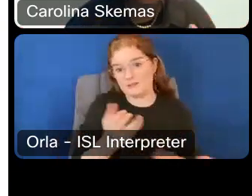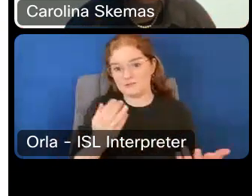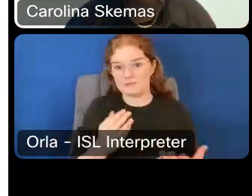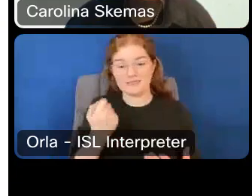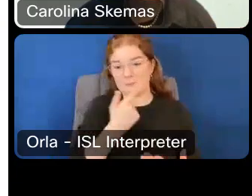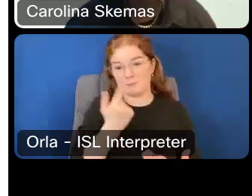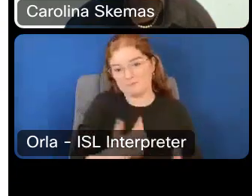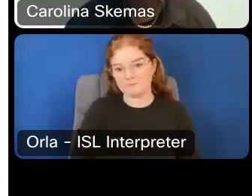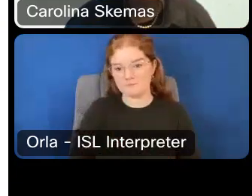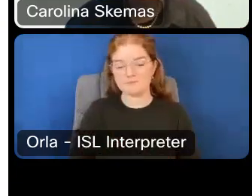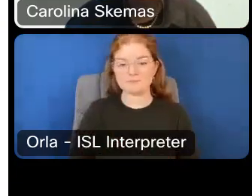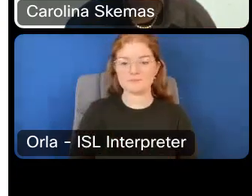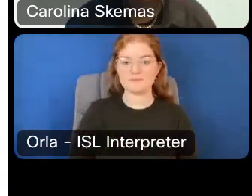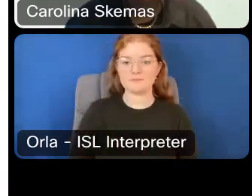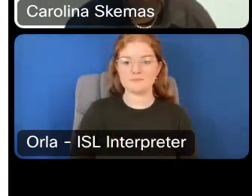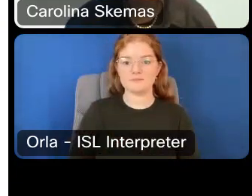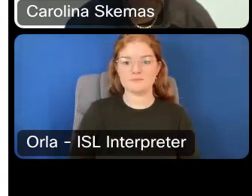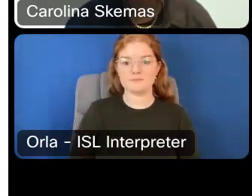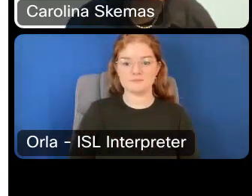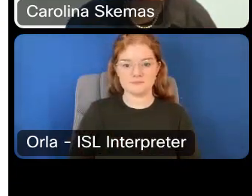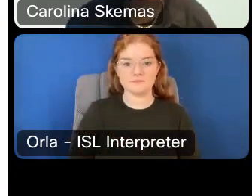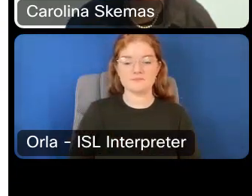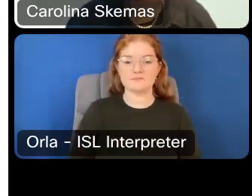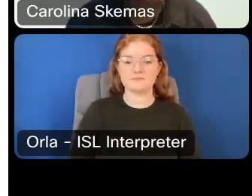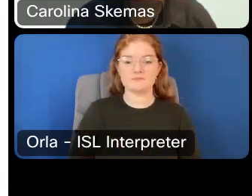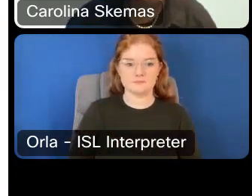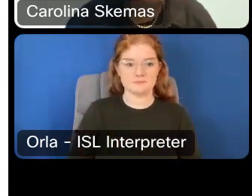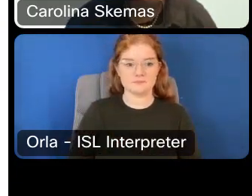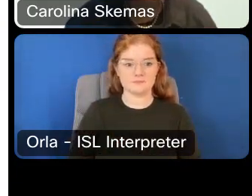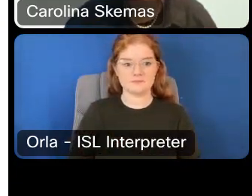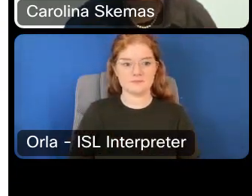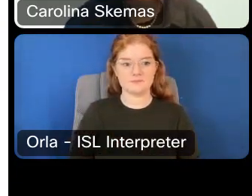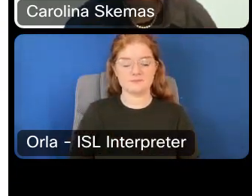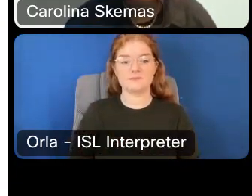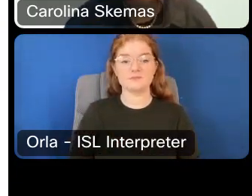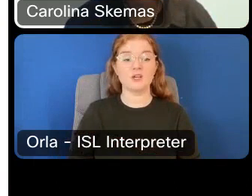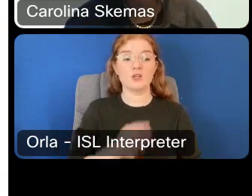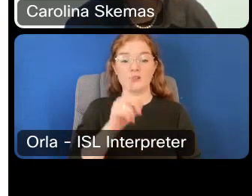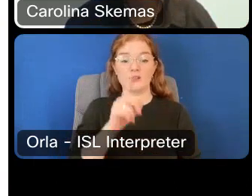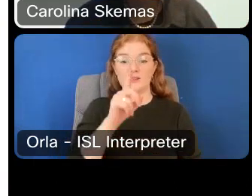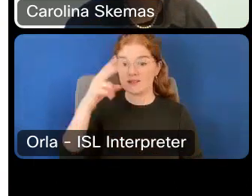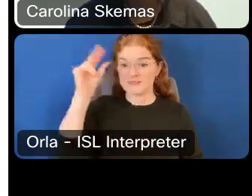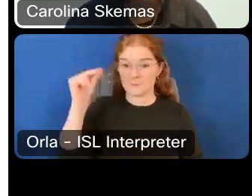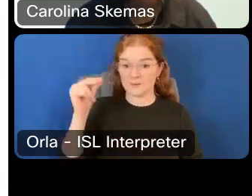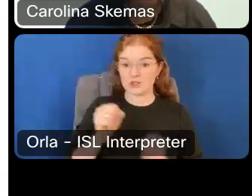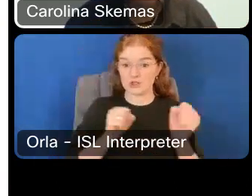simple. So Catherine, if you move on to the next slide, please. This is an example of a service